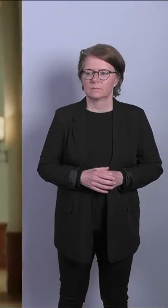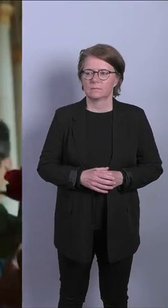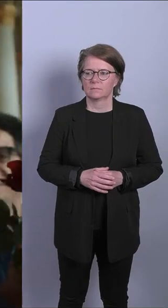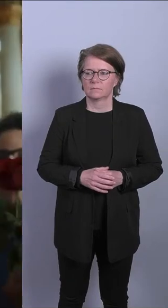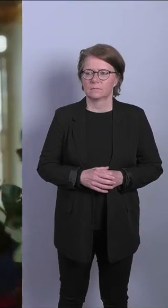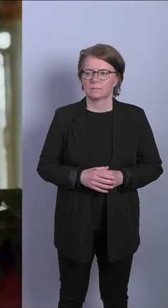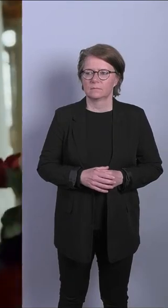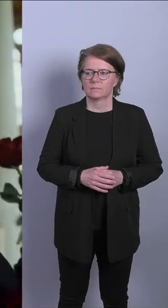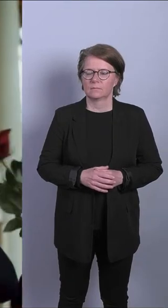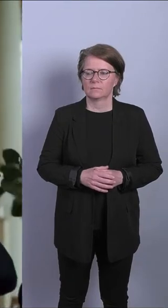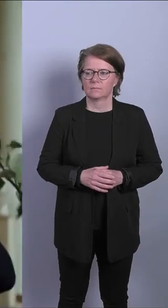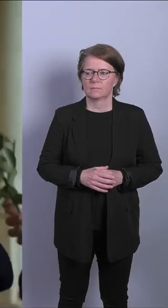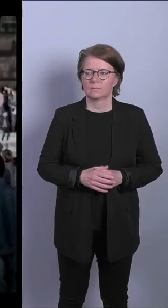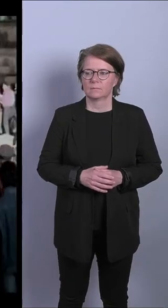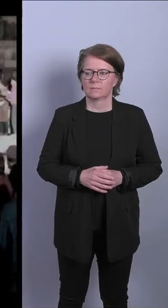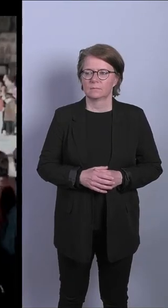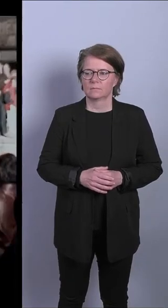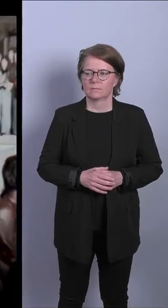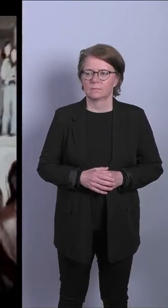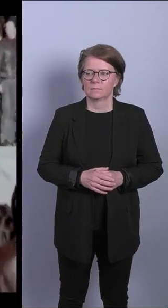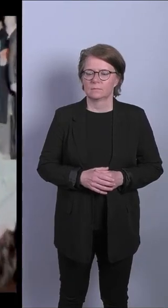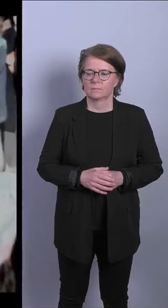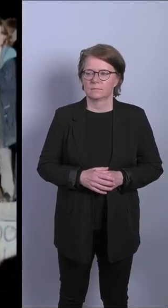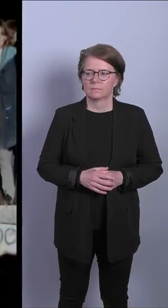We are even more colorful.